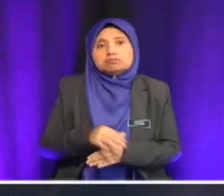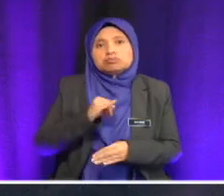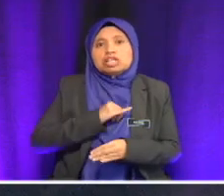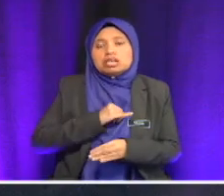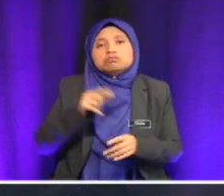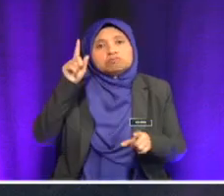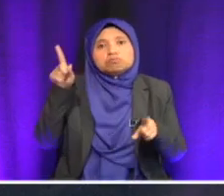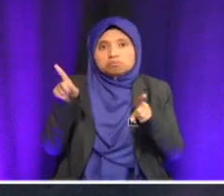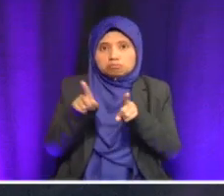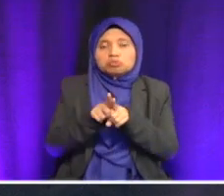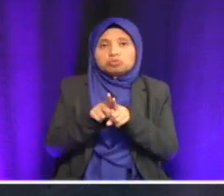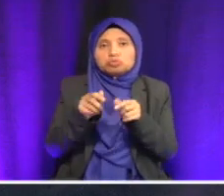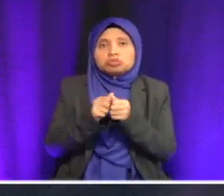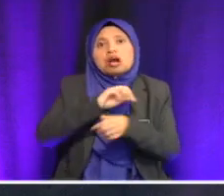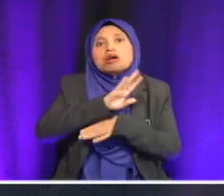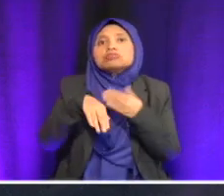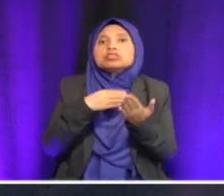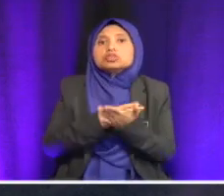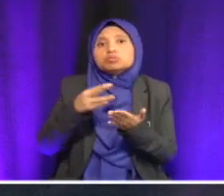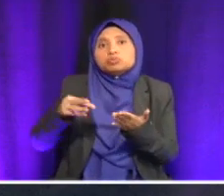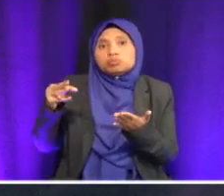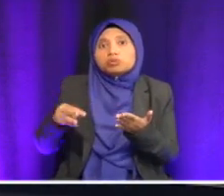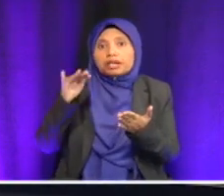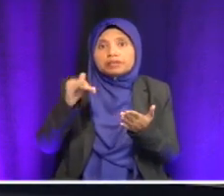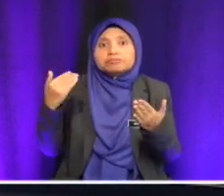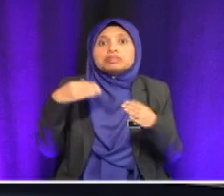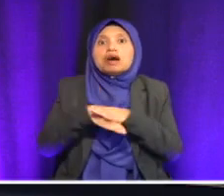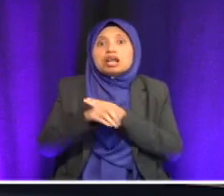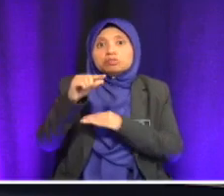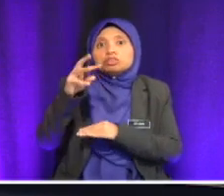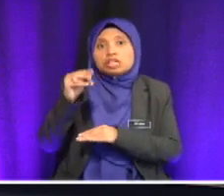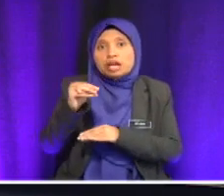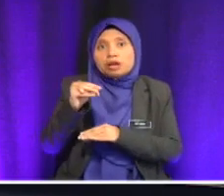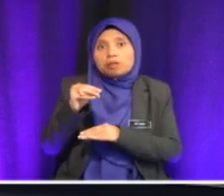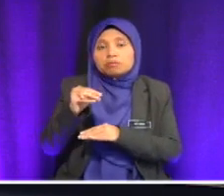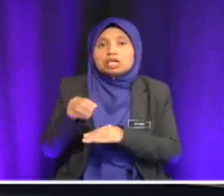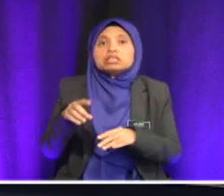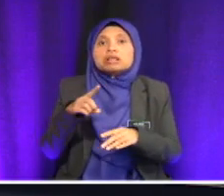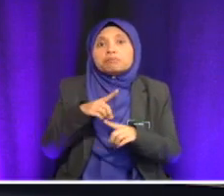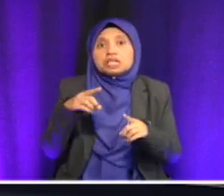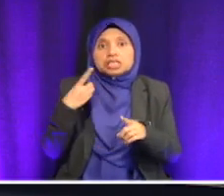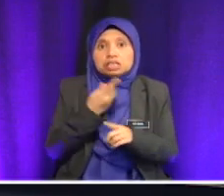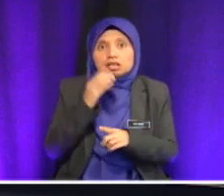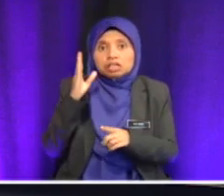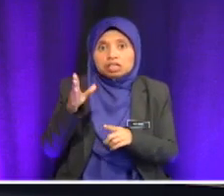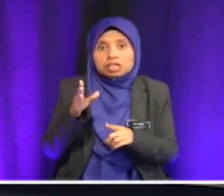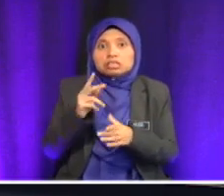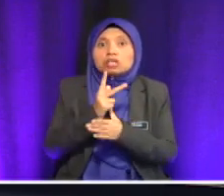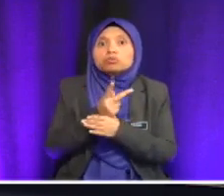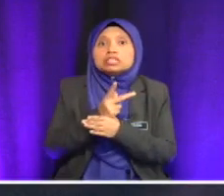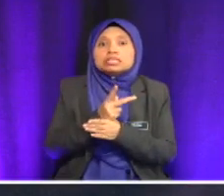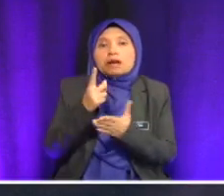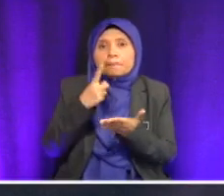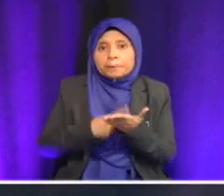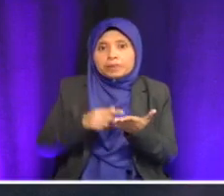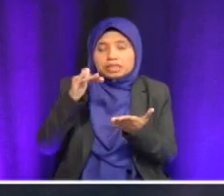pupils on Google Meets today. And also, I'd like to ask you, teacher, maybe you could share with us an overview. What is an overview of what we will be learning today? Okay,